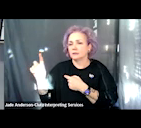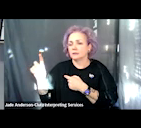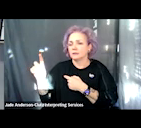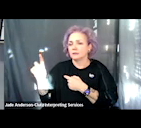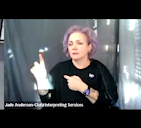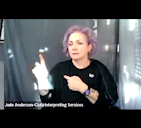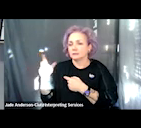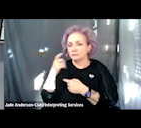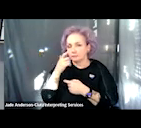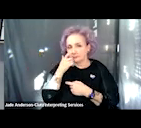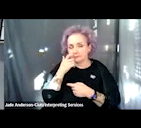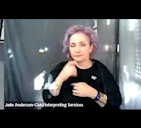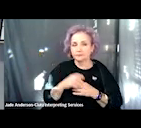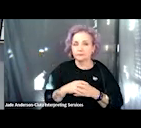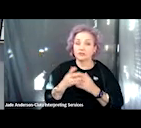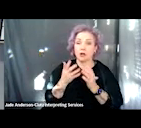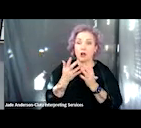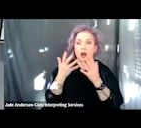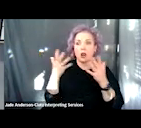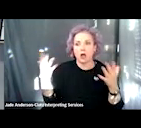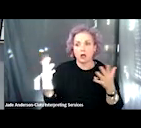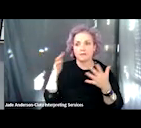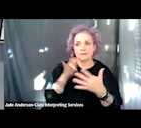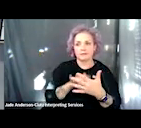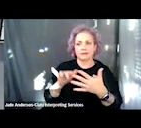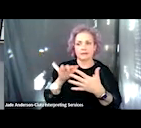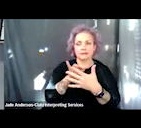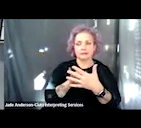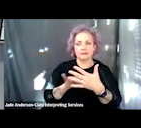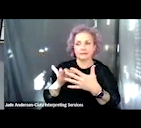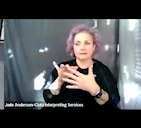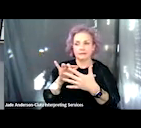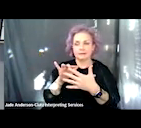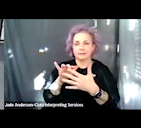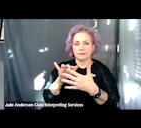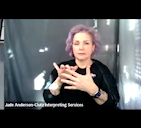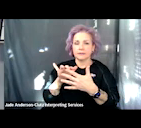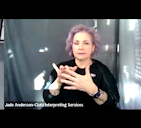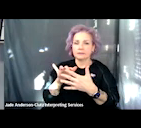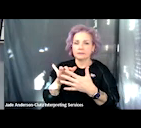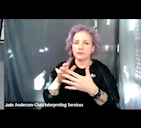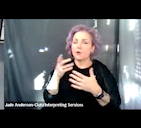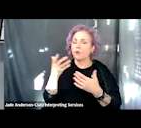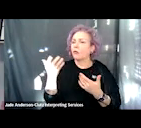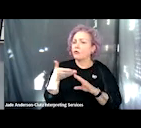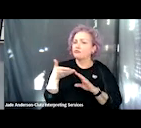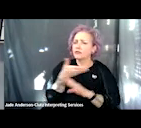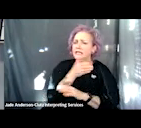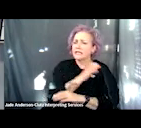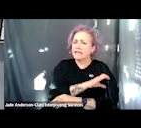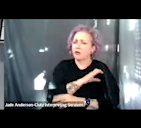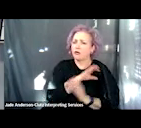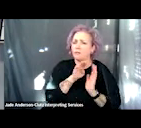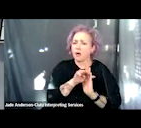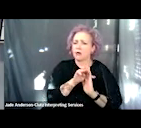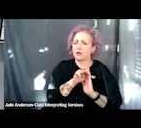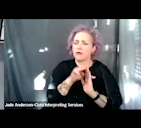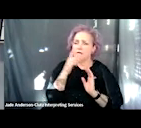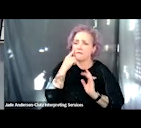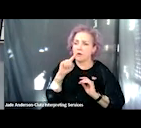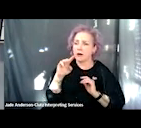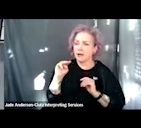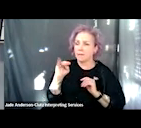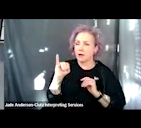lot of studies done on this. What does a typical preclinical model for MIA look like? And I did this in